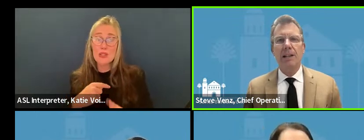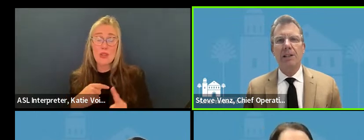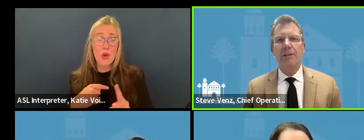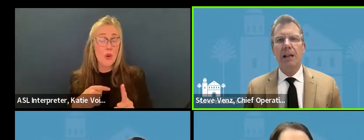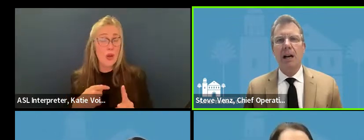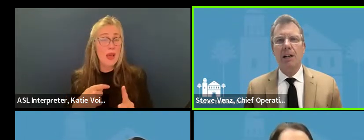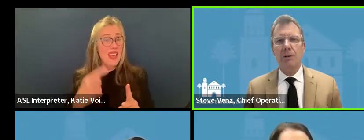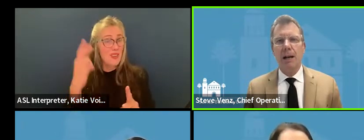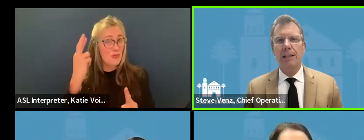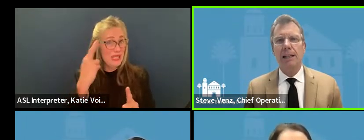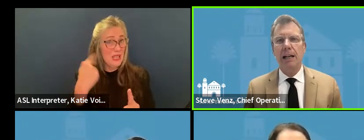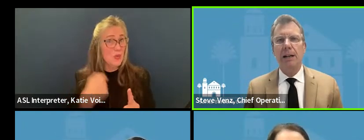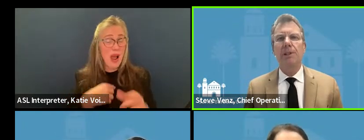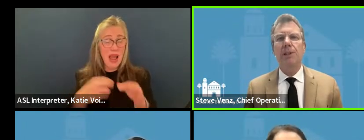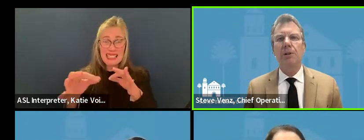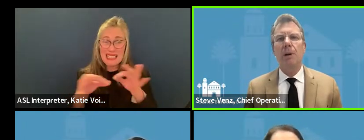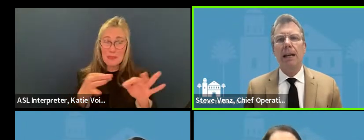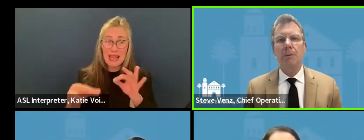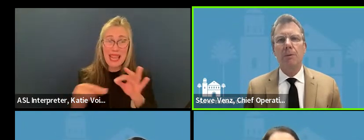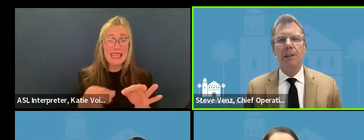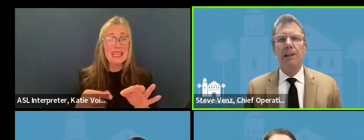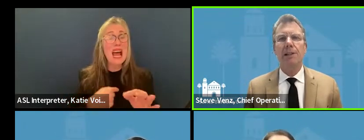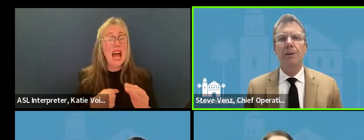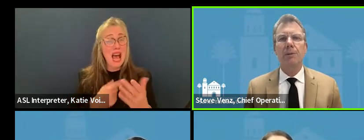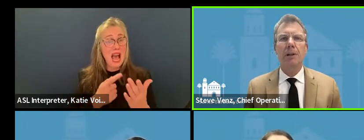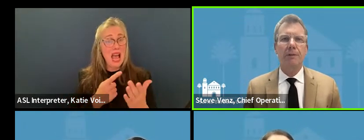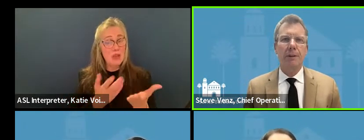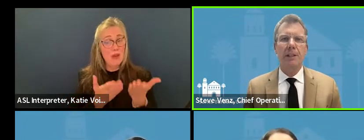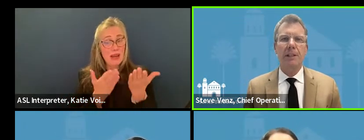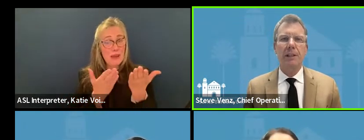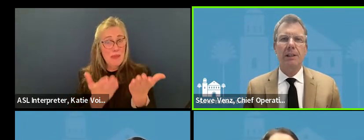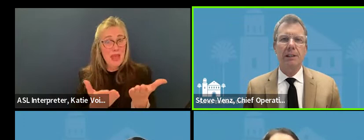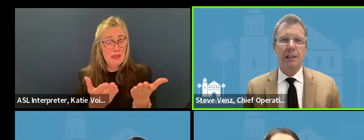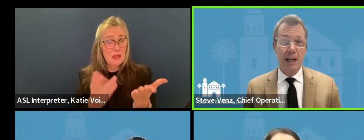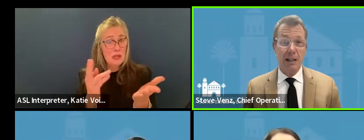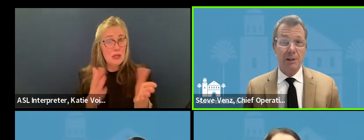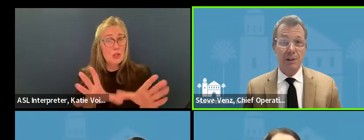the ratification of the contract up to